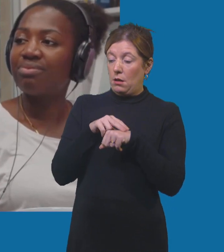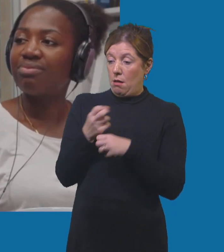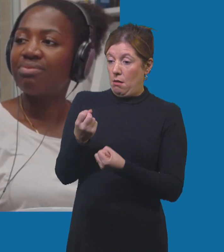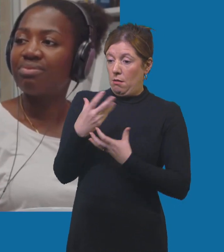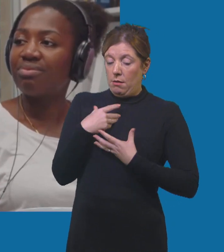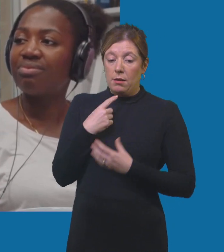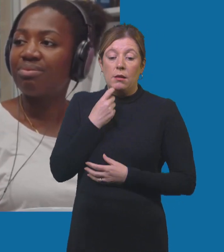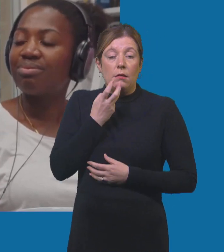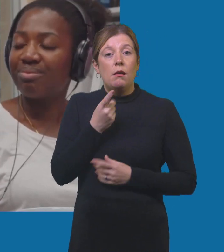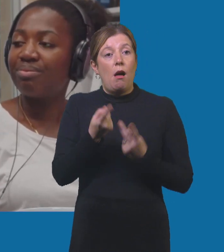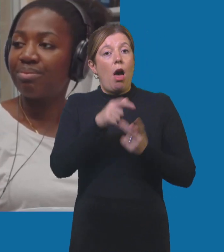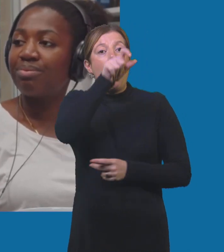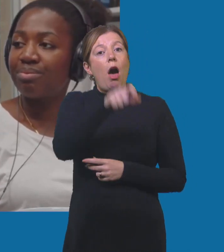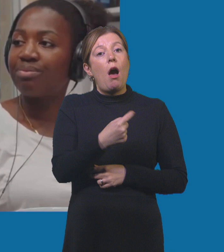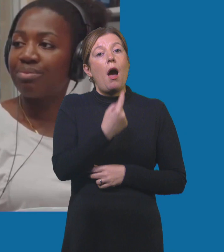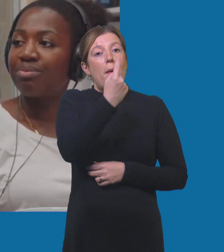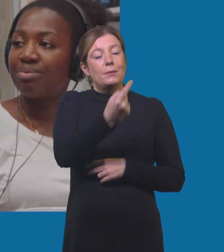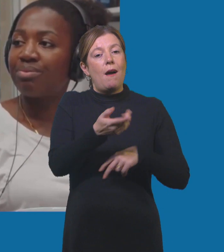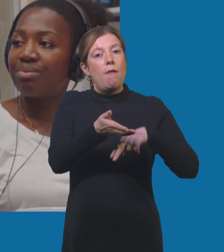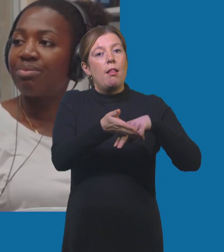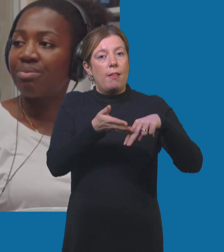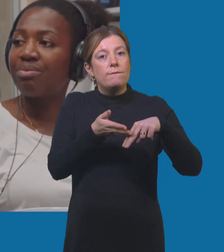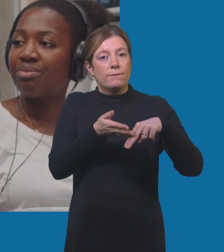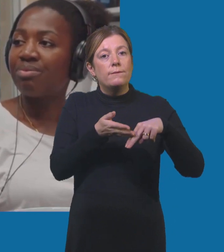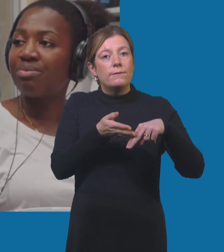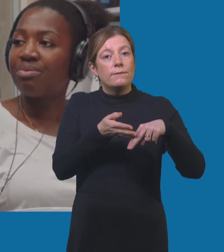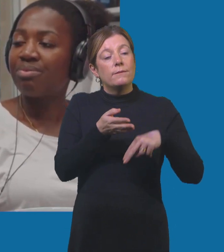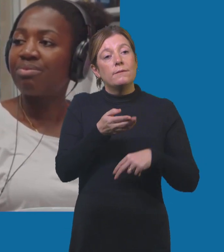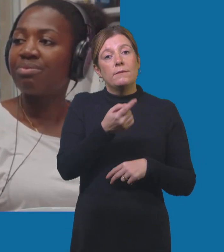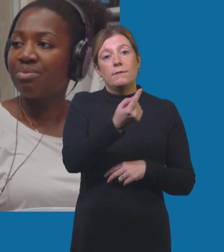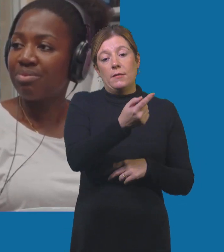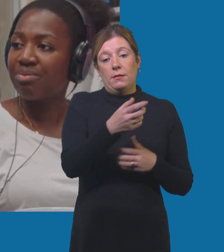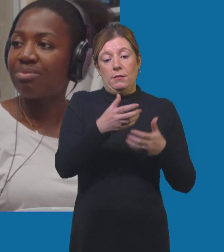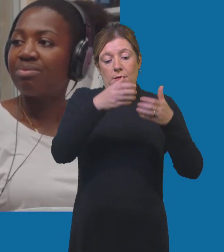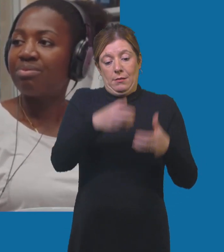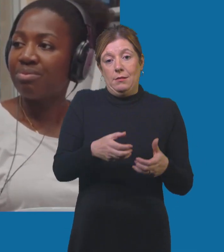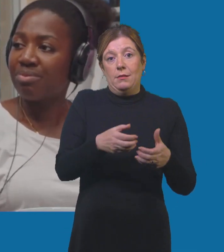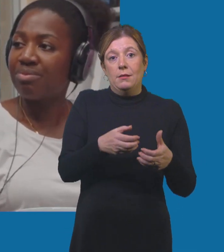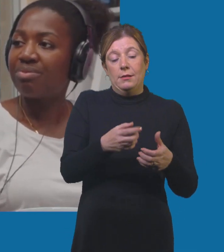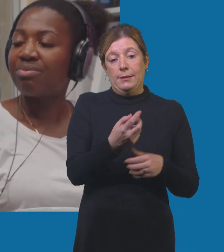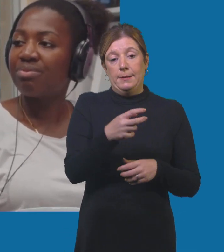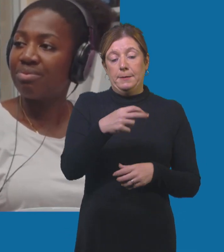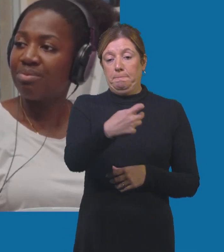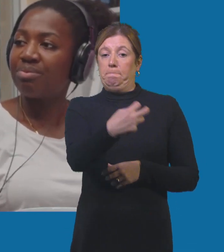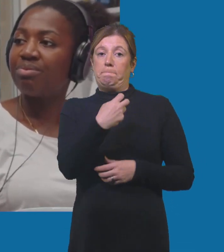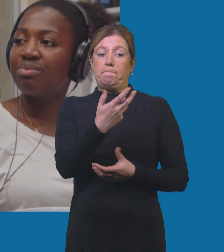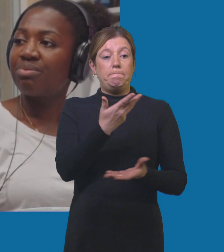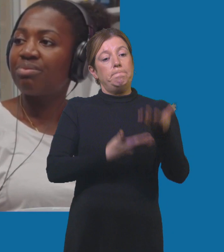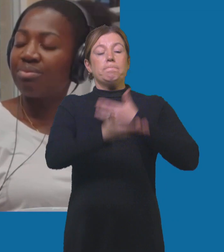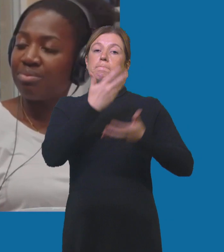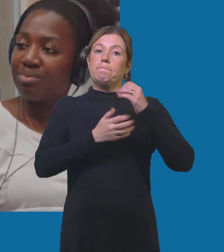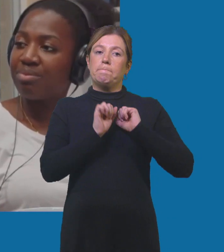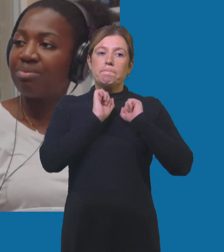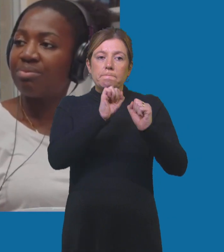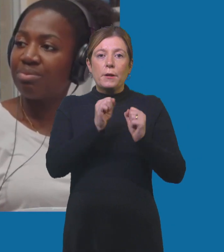an amputee came to visit me, who was missing both his legs above the knee, and he was on prosthetics. And so he talked to me about his journey, about